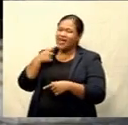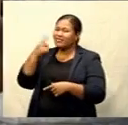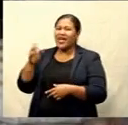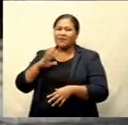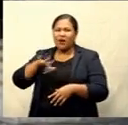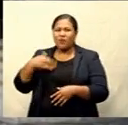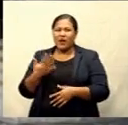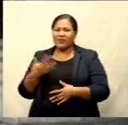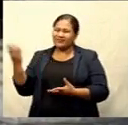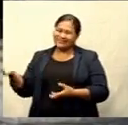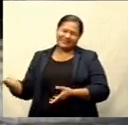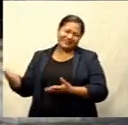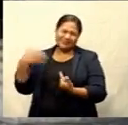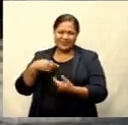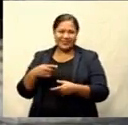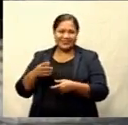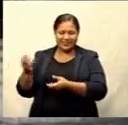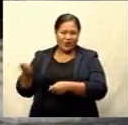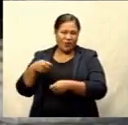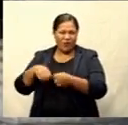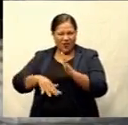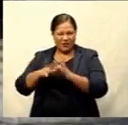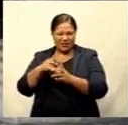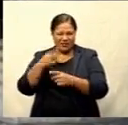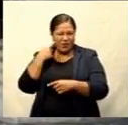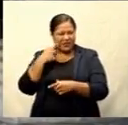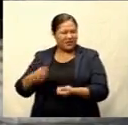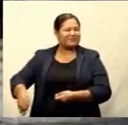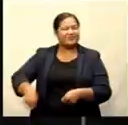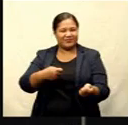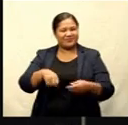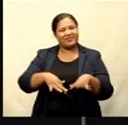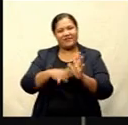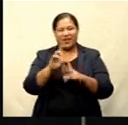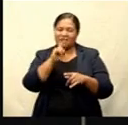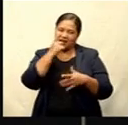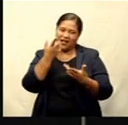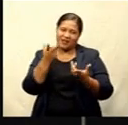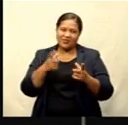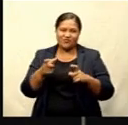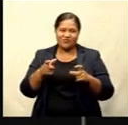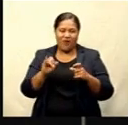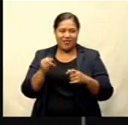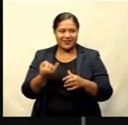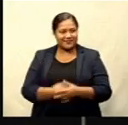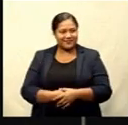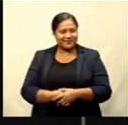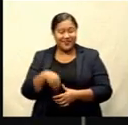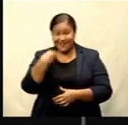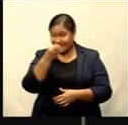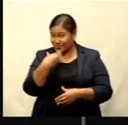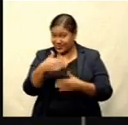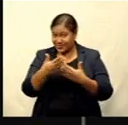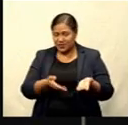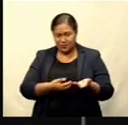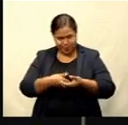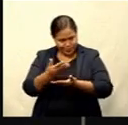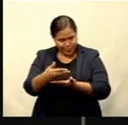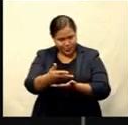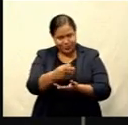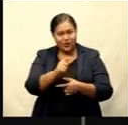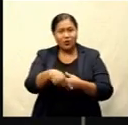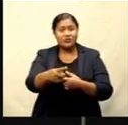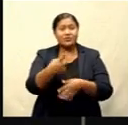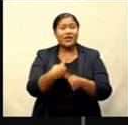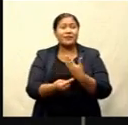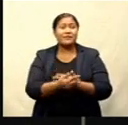put the water on the fire. But we can't do anything. Food ration distribution continues to take